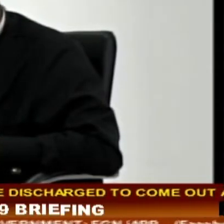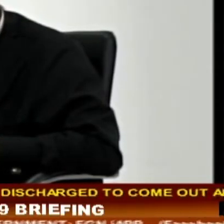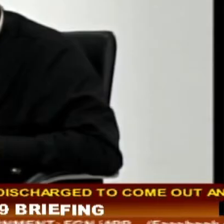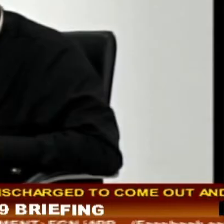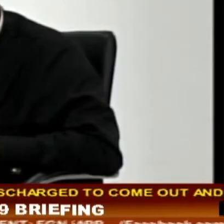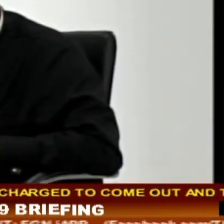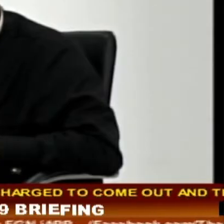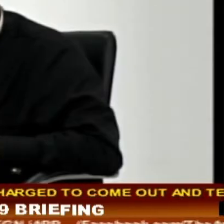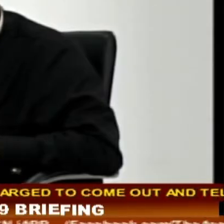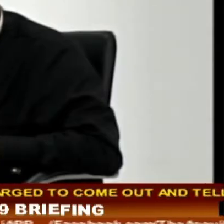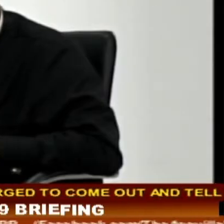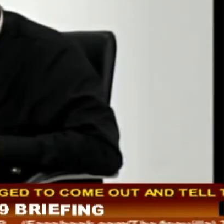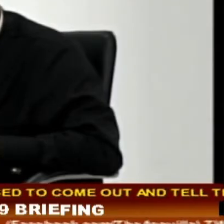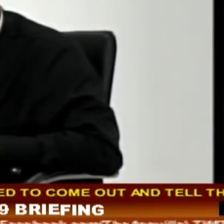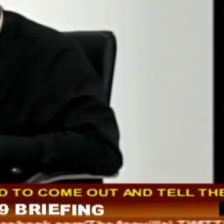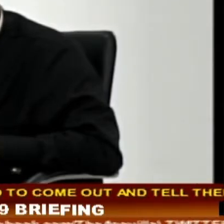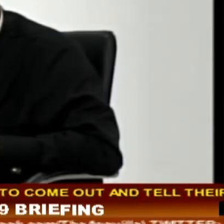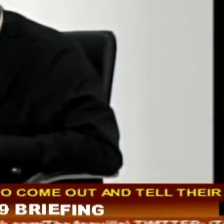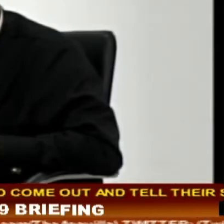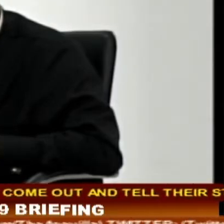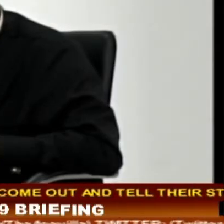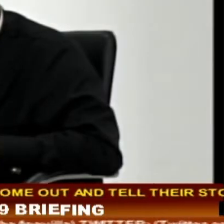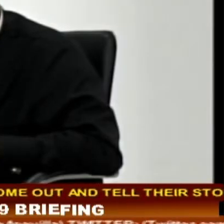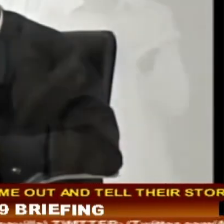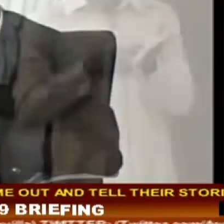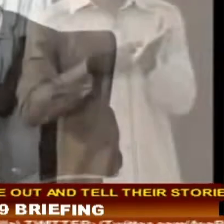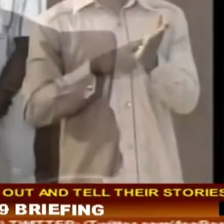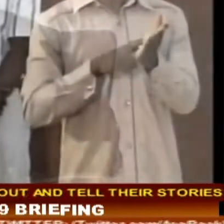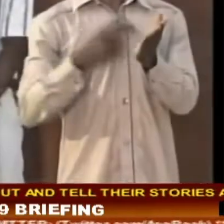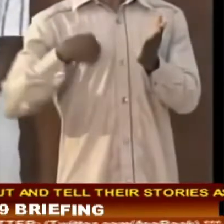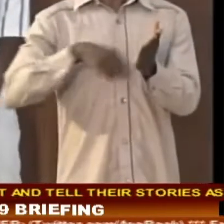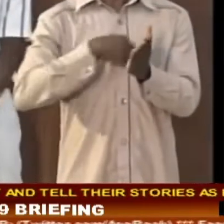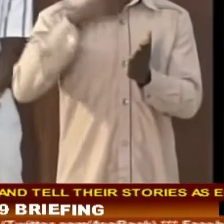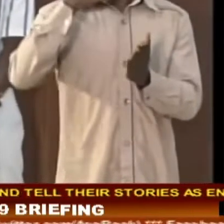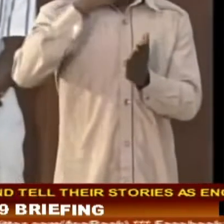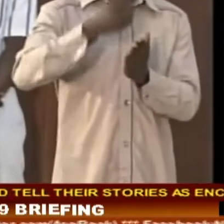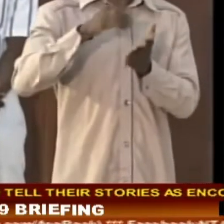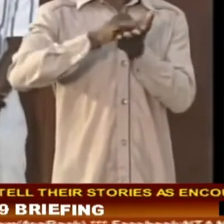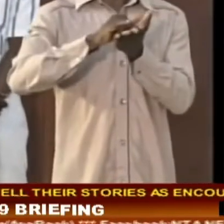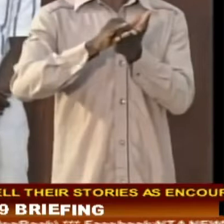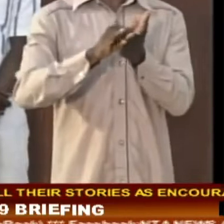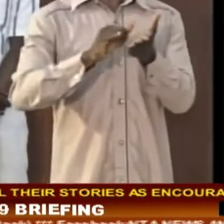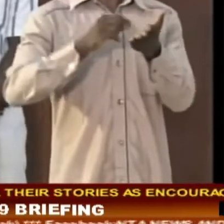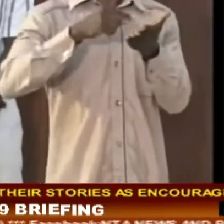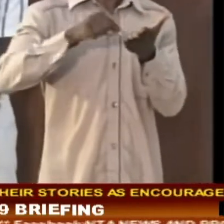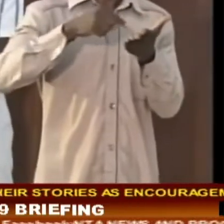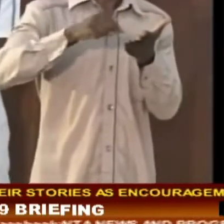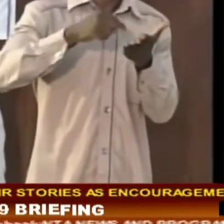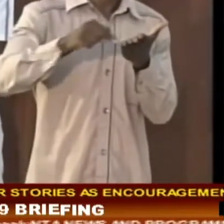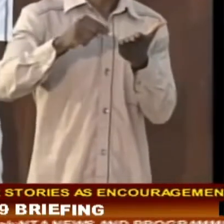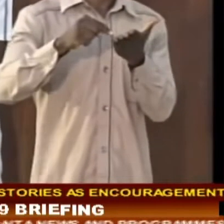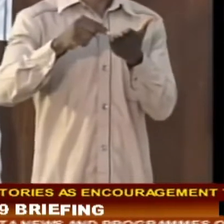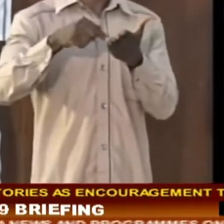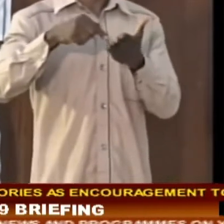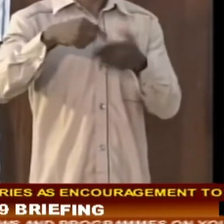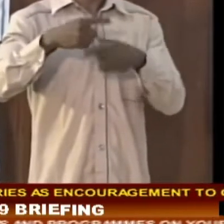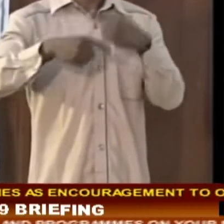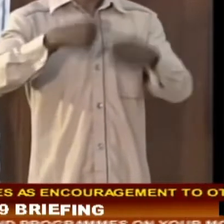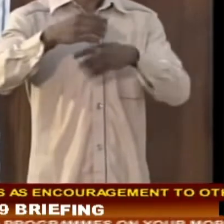Health in one of the briefings um we were told that an investigation is being conducted